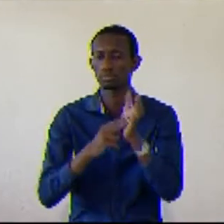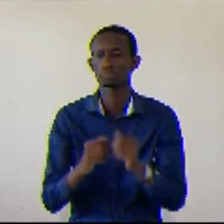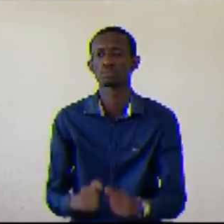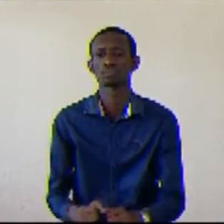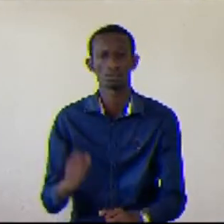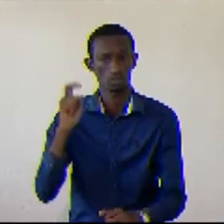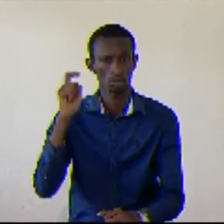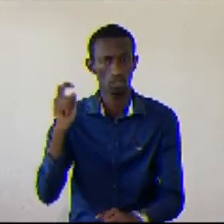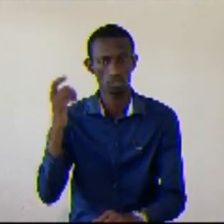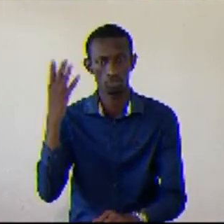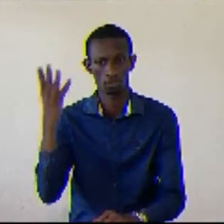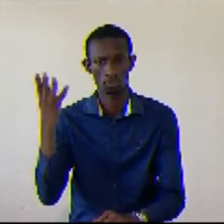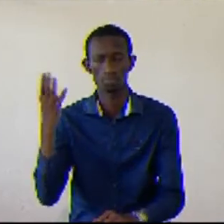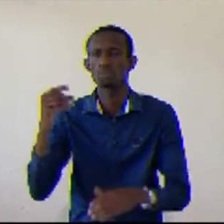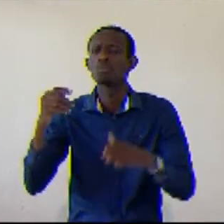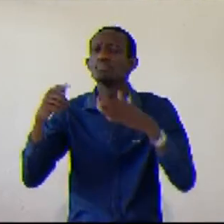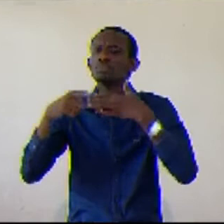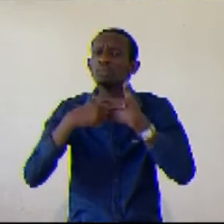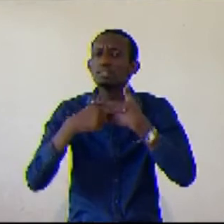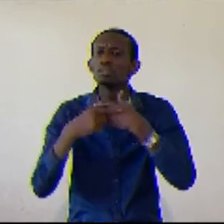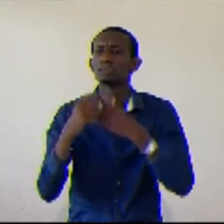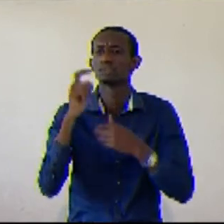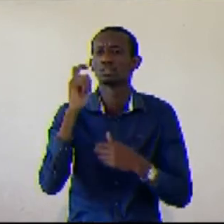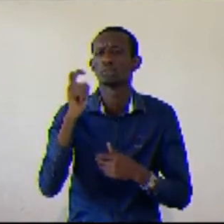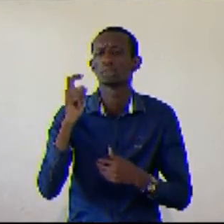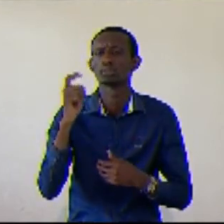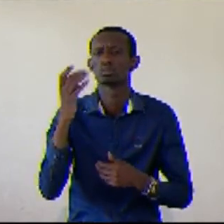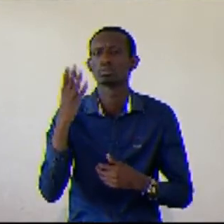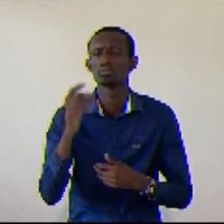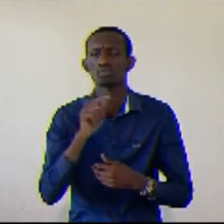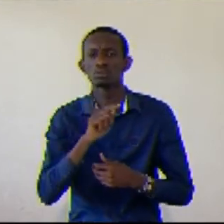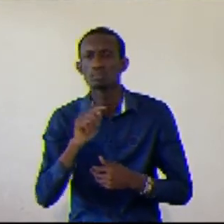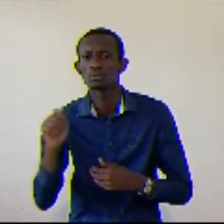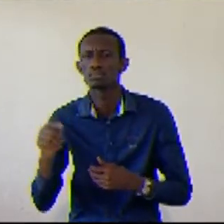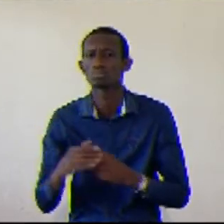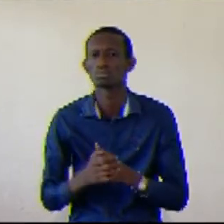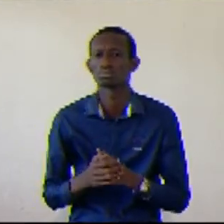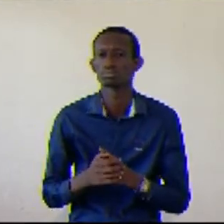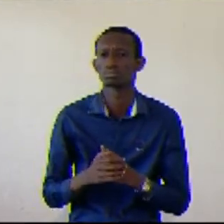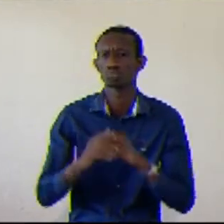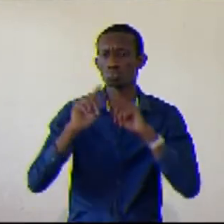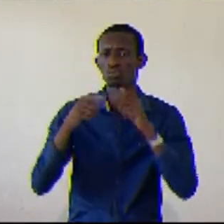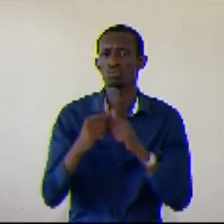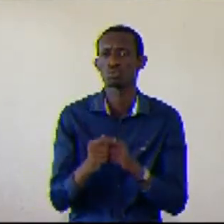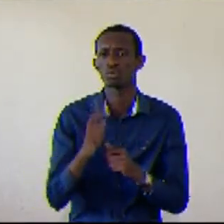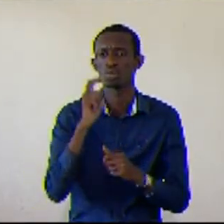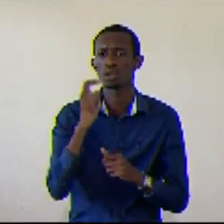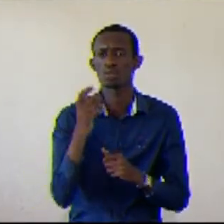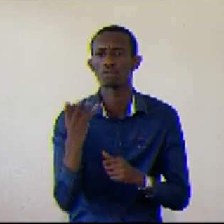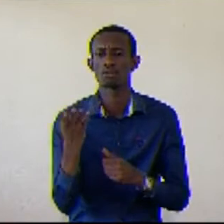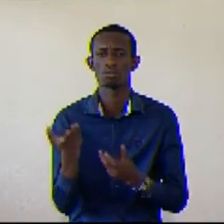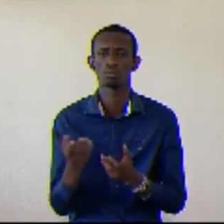x4 minus f of x4 divided by f derivative of x4, like